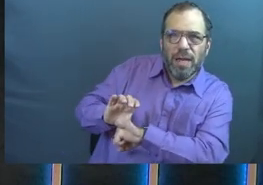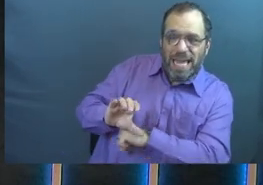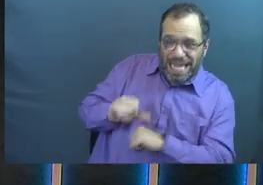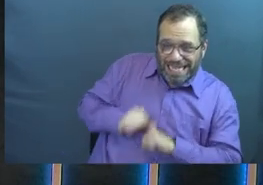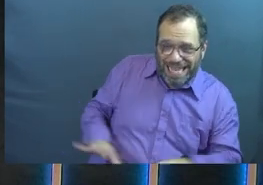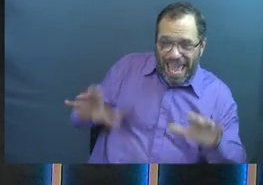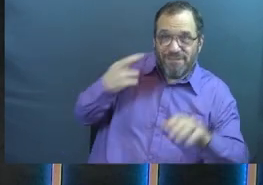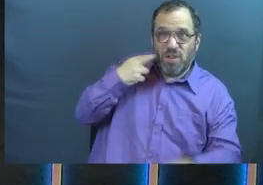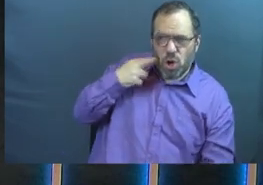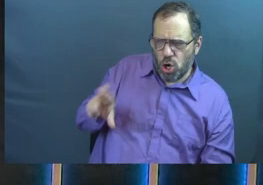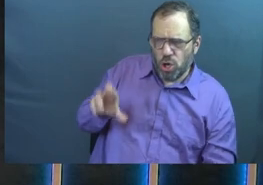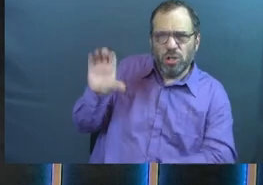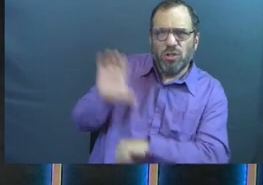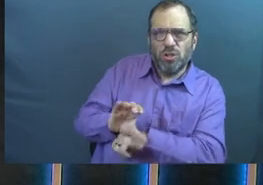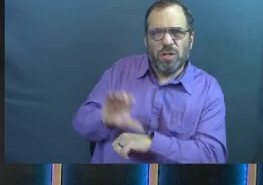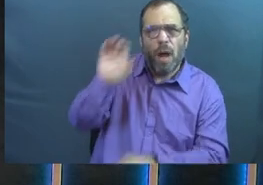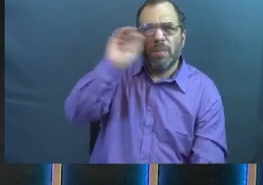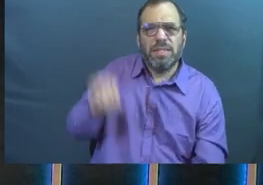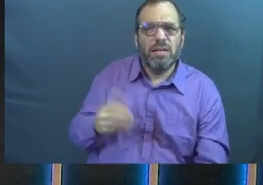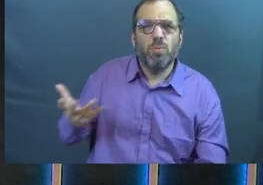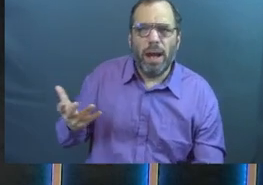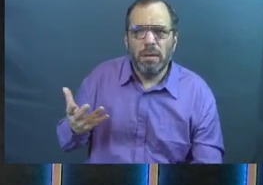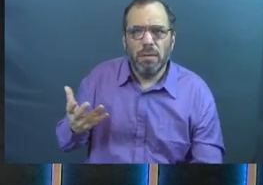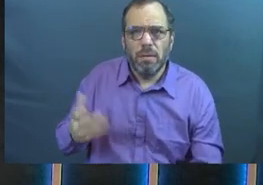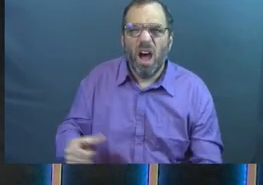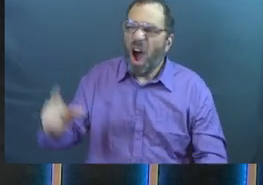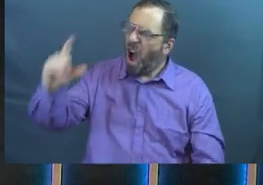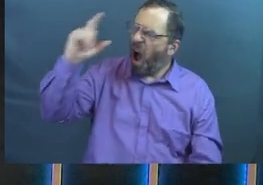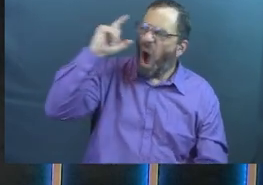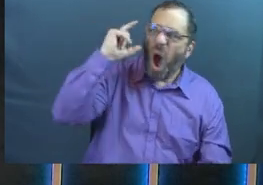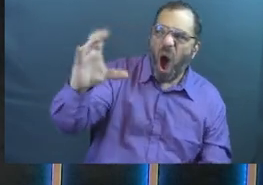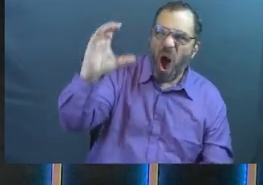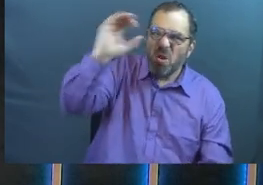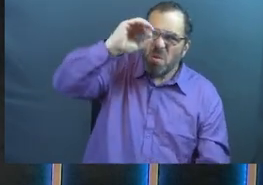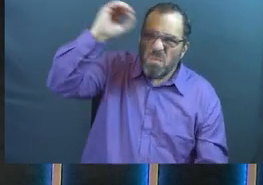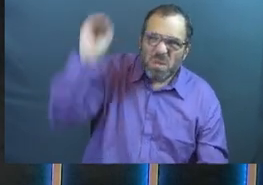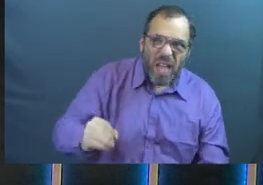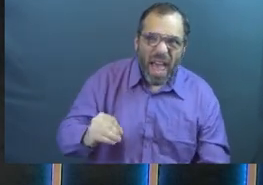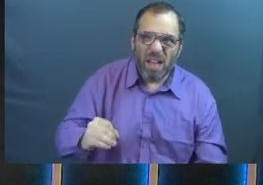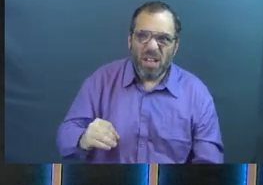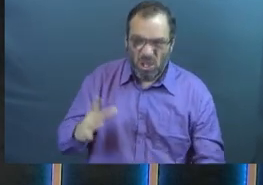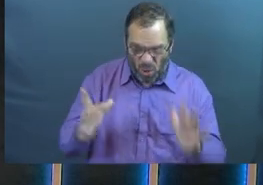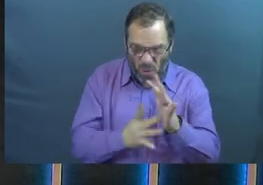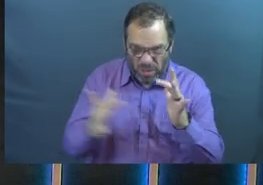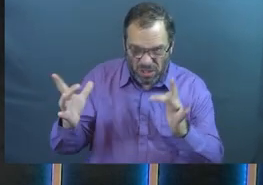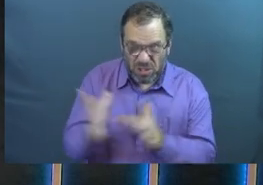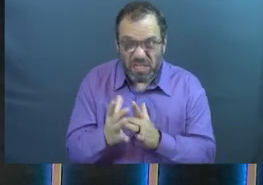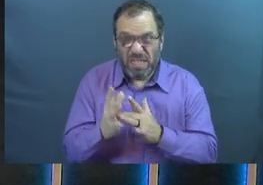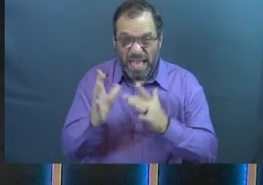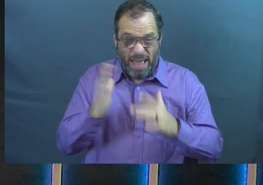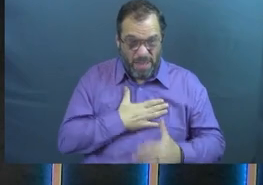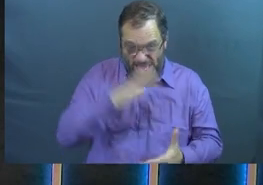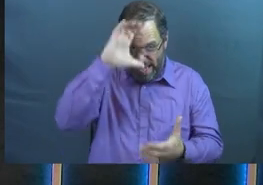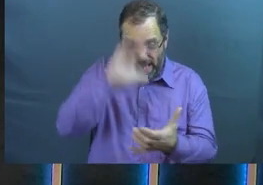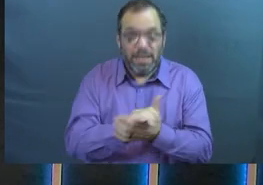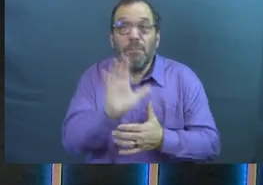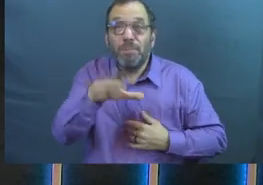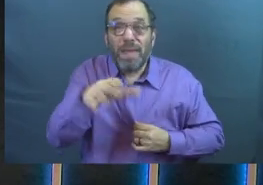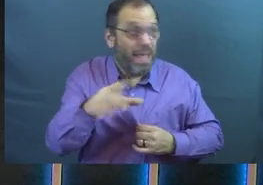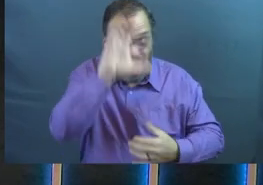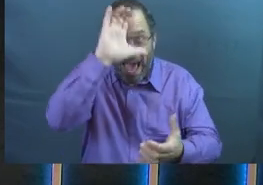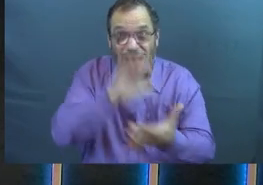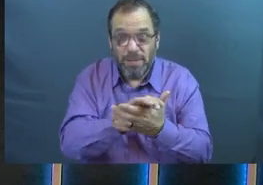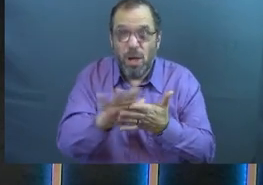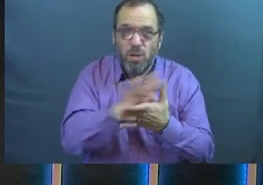gave himself up for her. What percentage is that? 100%. That's 100%. So when Jesus, as our husband, see,